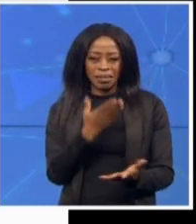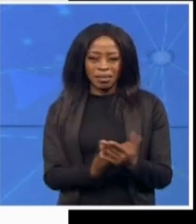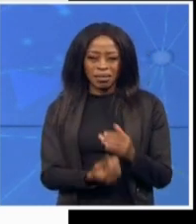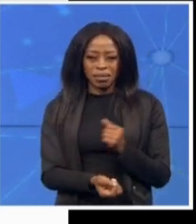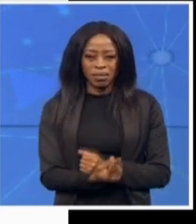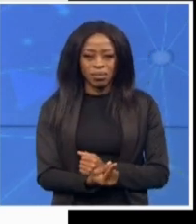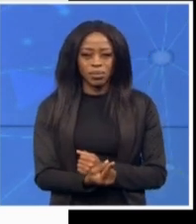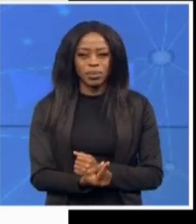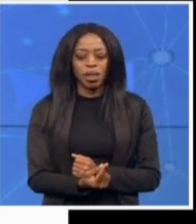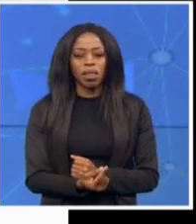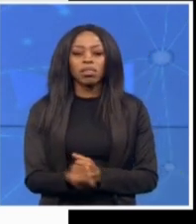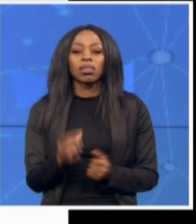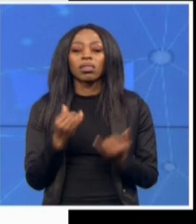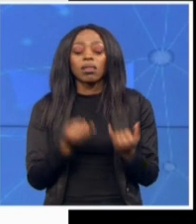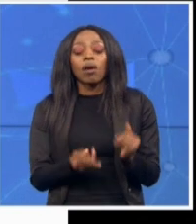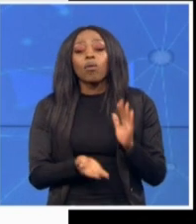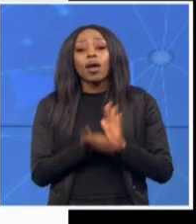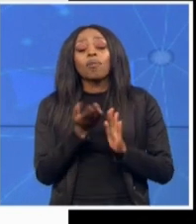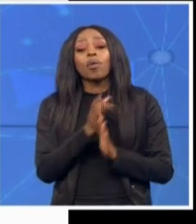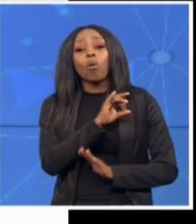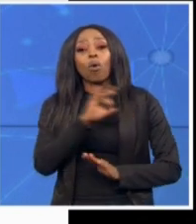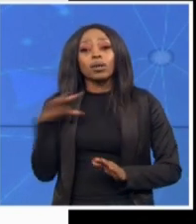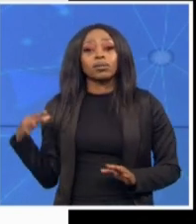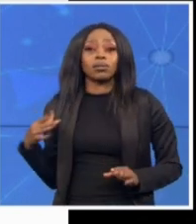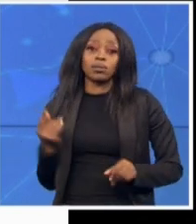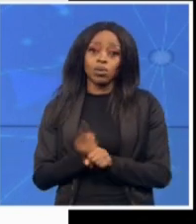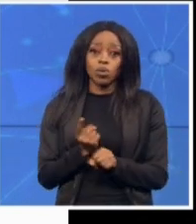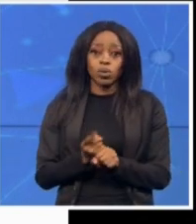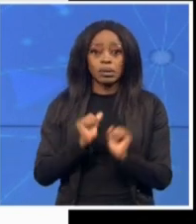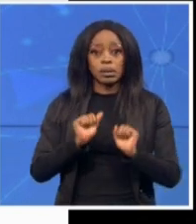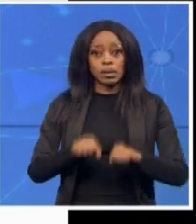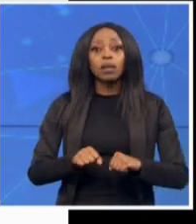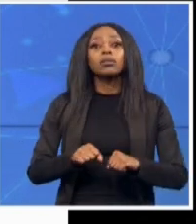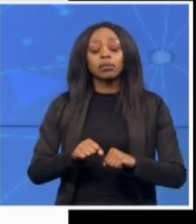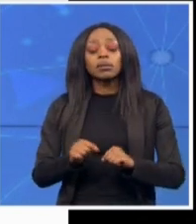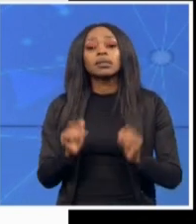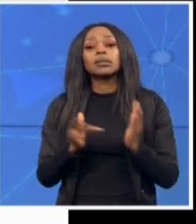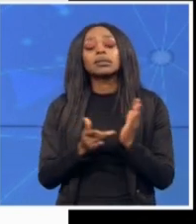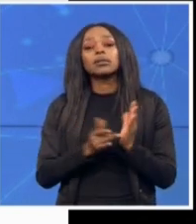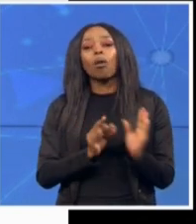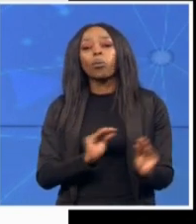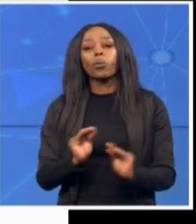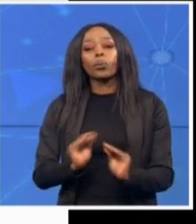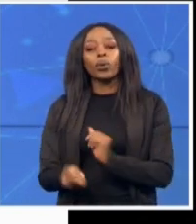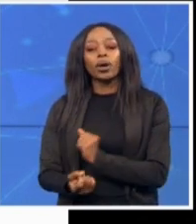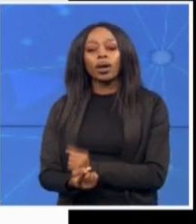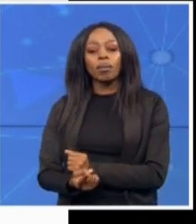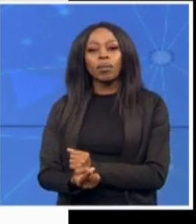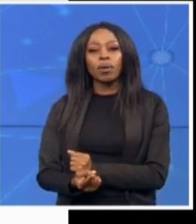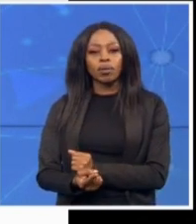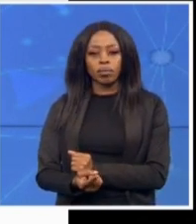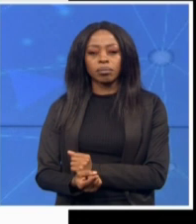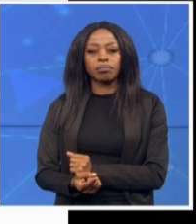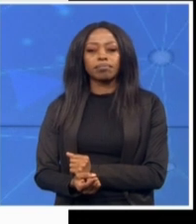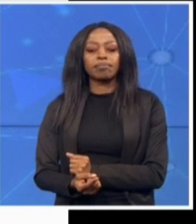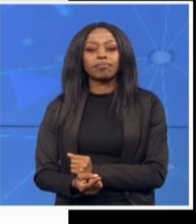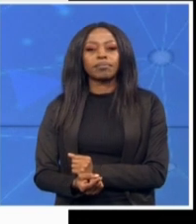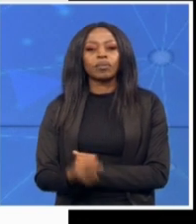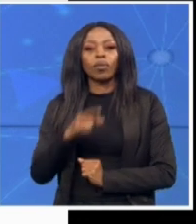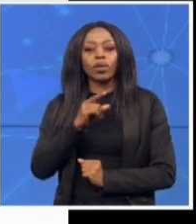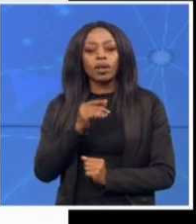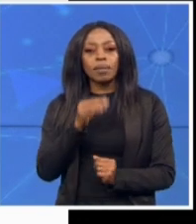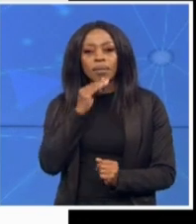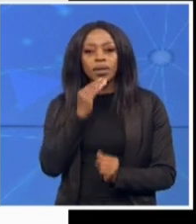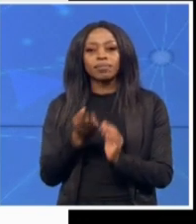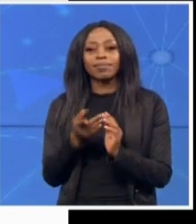So there's been some administrative and technical delays for our own public sector inpatient deaths, which we've updated over the last 14 days. We've cleaned it all